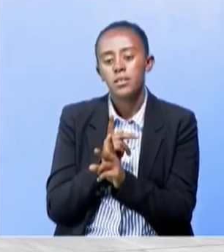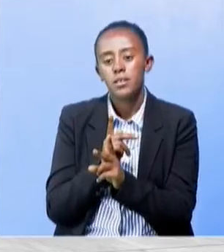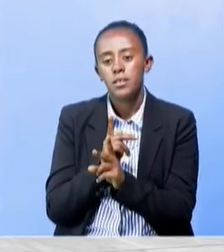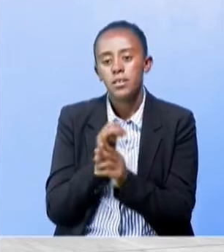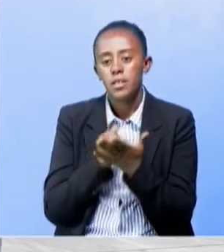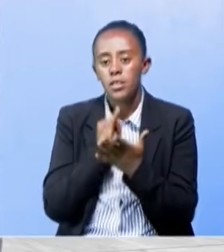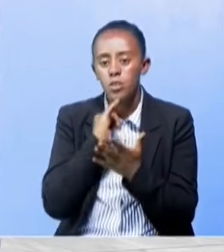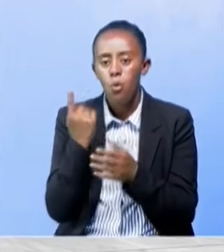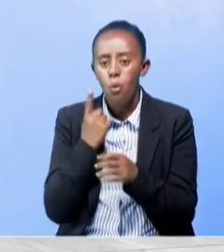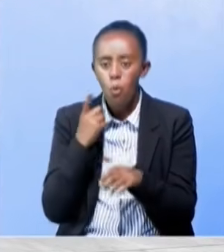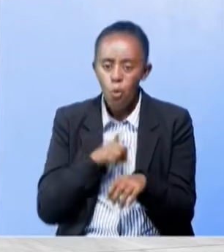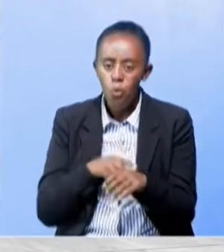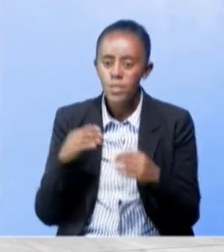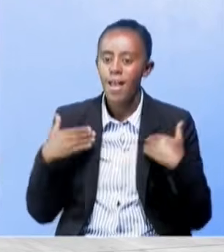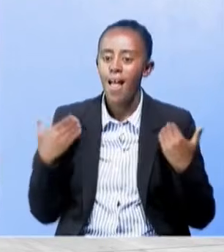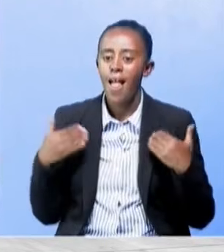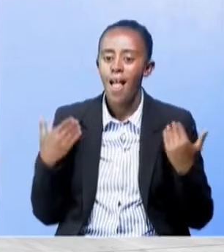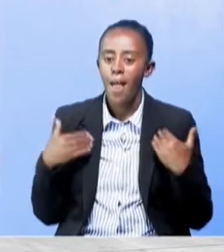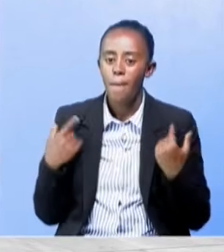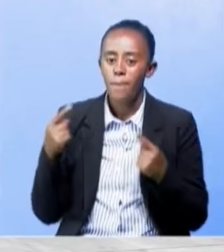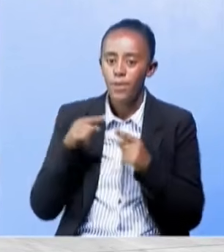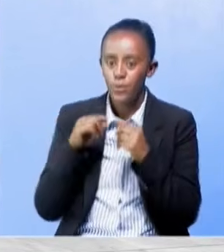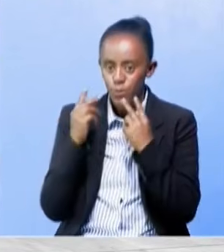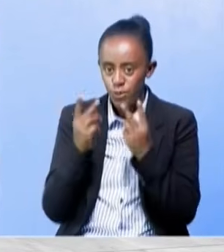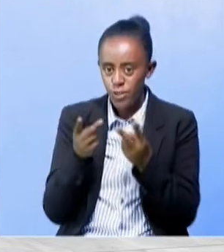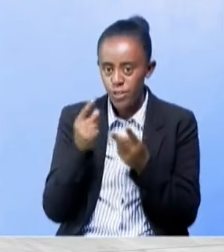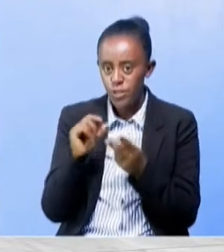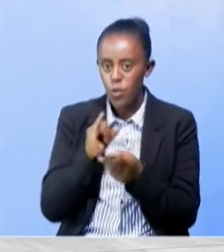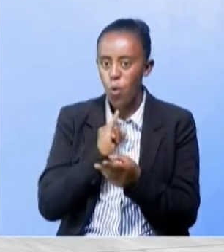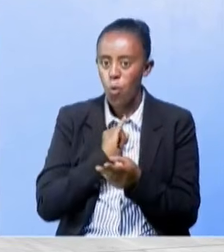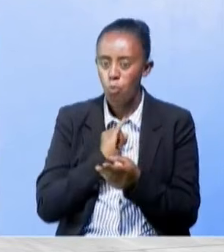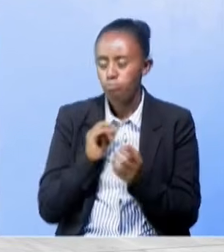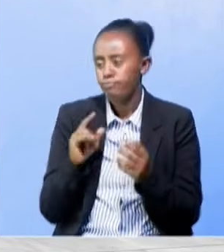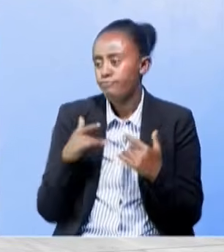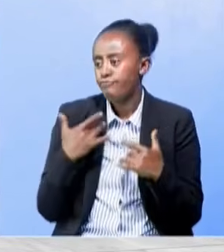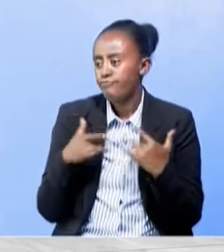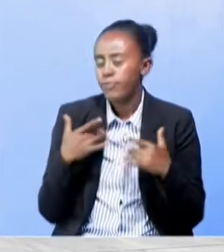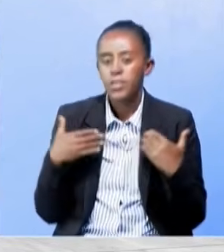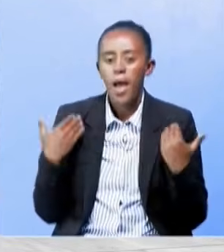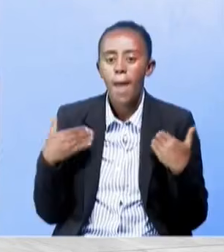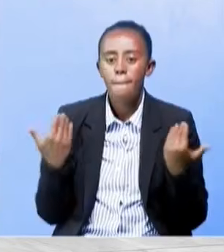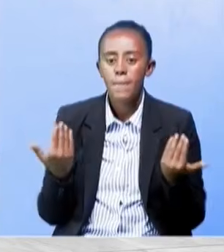It is always happy to see the owner, okay? They feel happy.